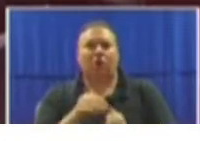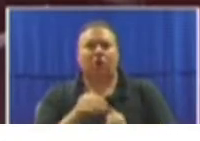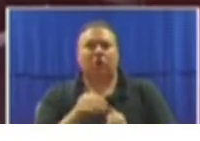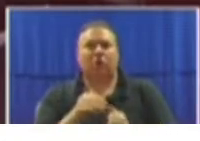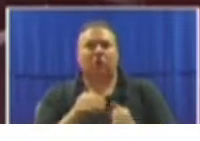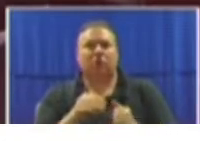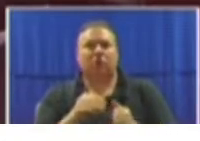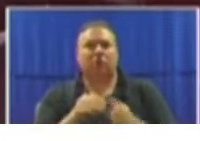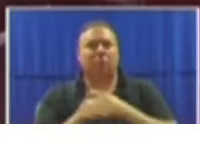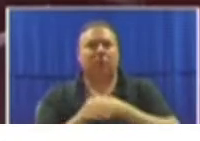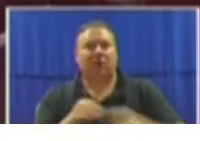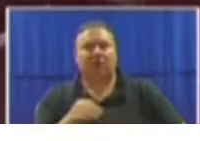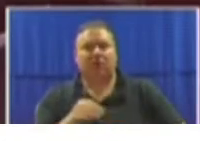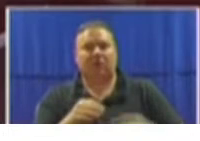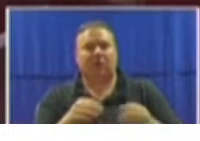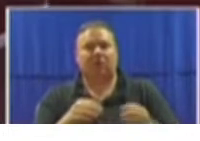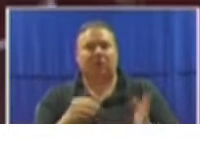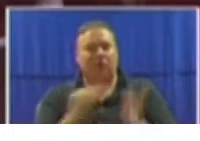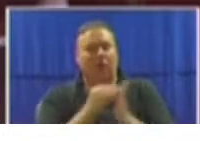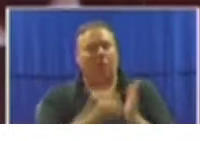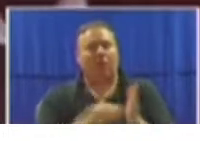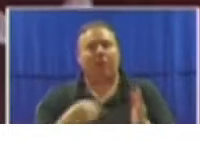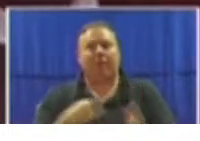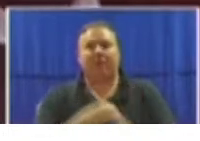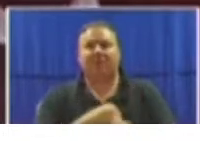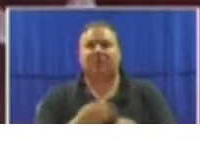Ngola, Speaker. please take a seat.